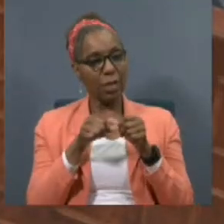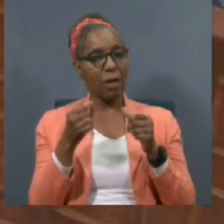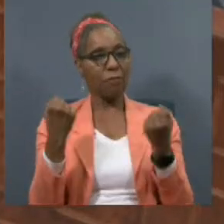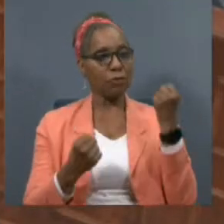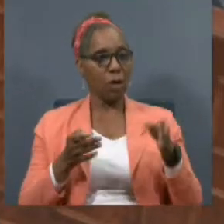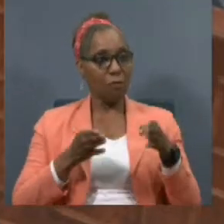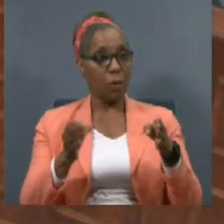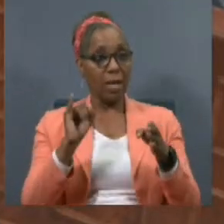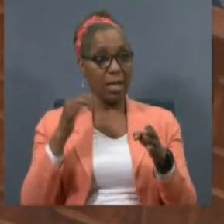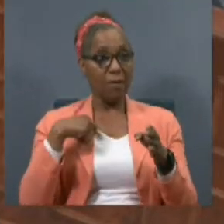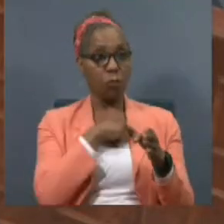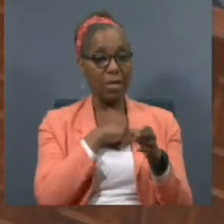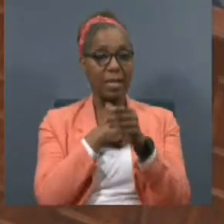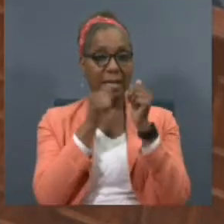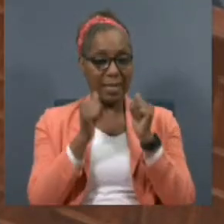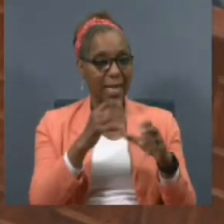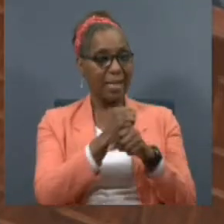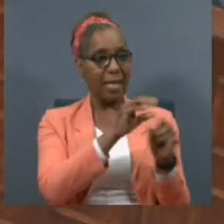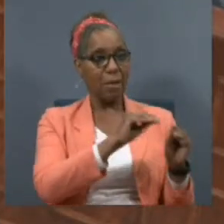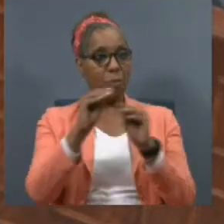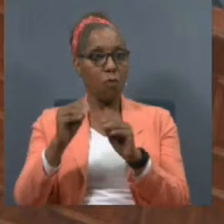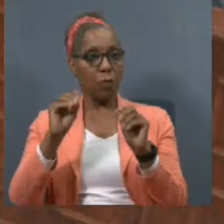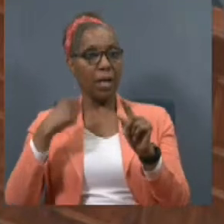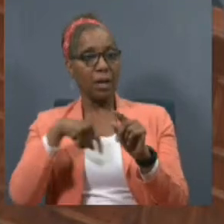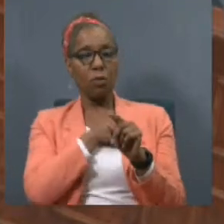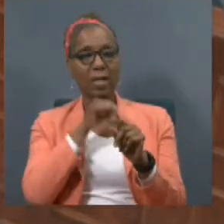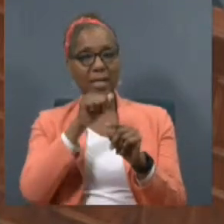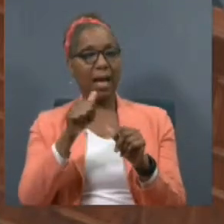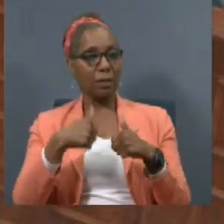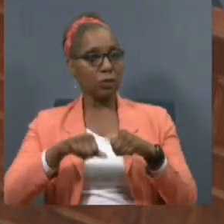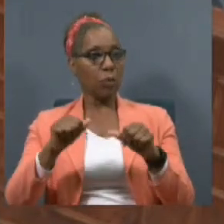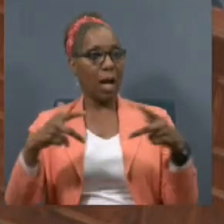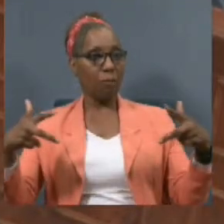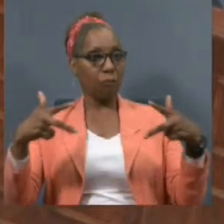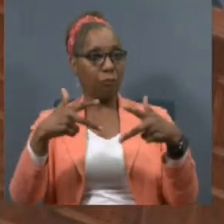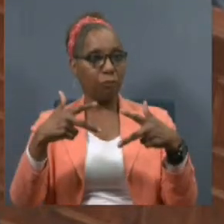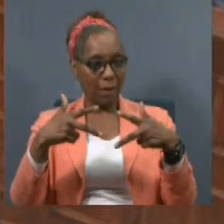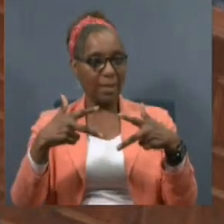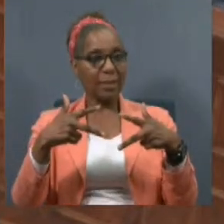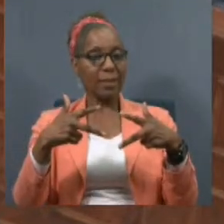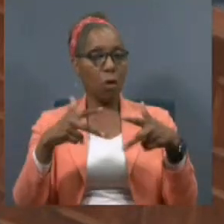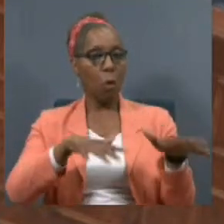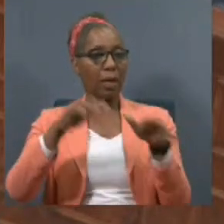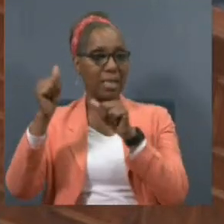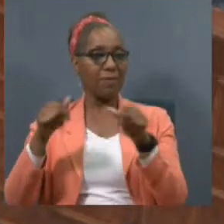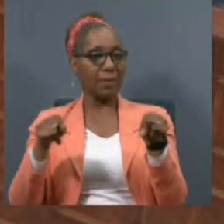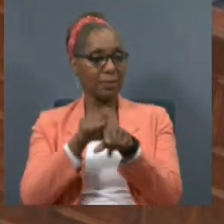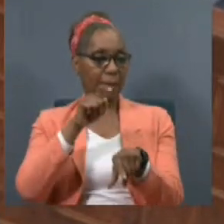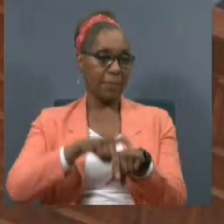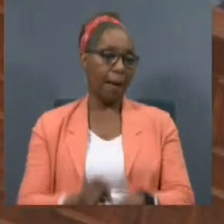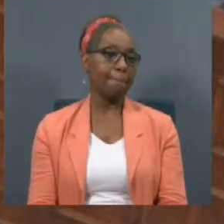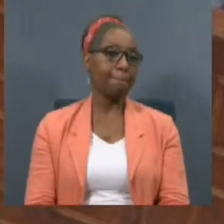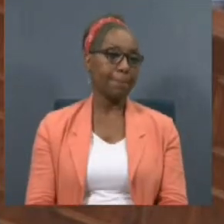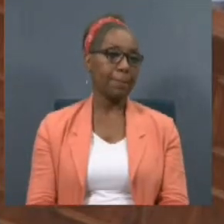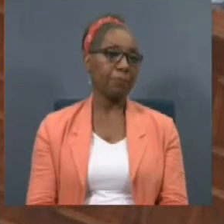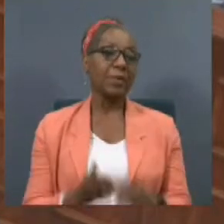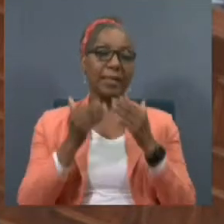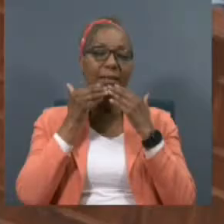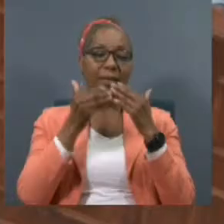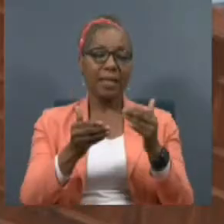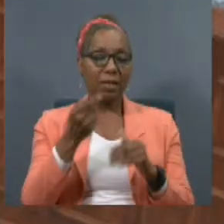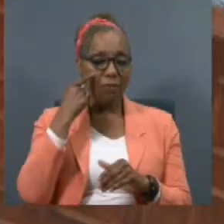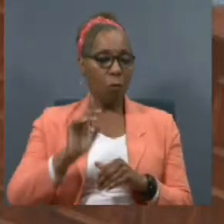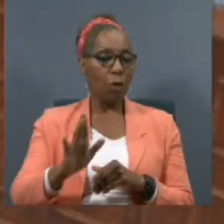just get it moved over a little bit, now we're not trying to, both of us are trying to exit at the same time. Okay. Thank you for your time,